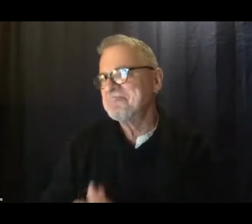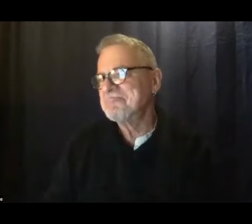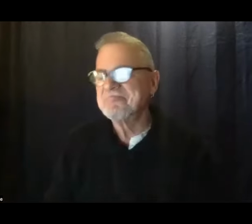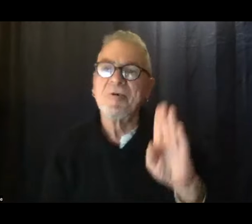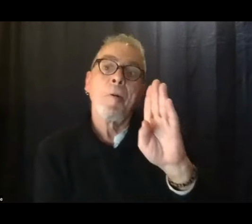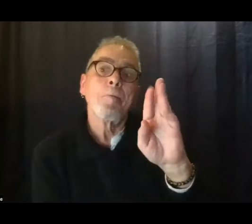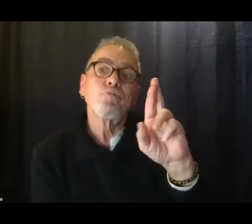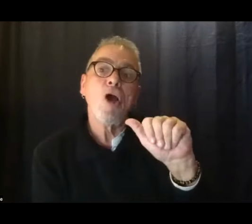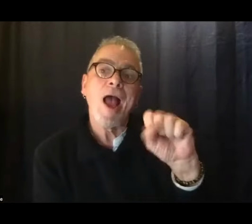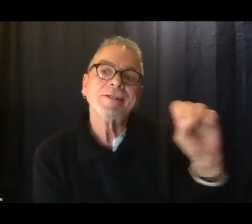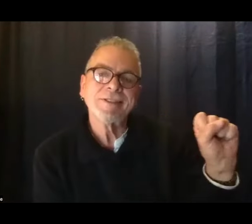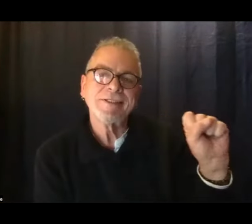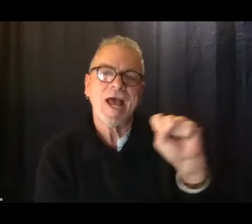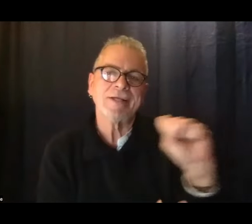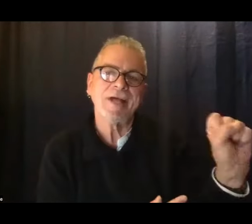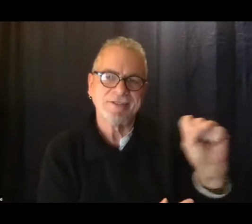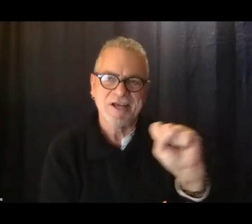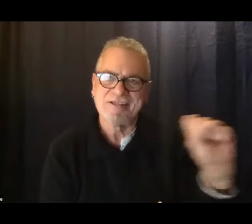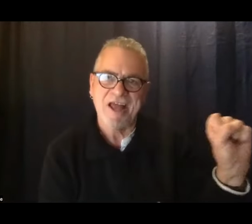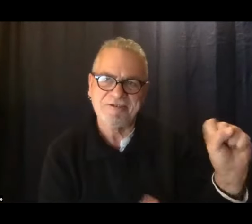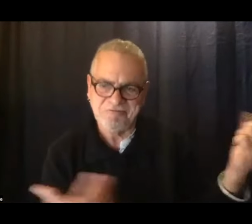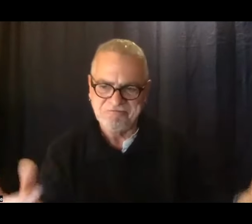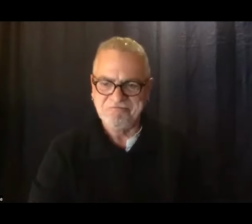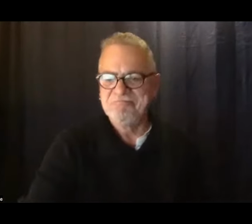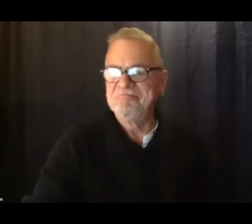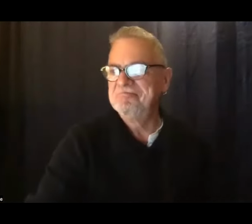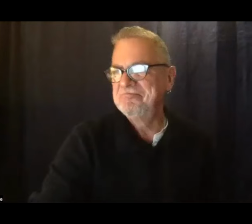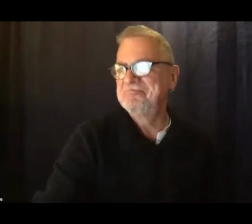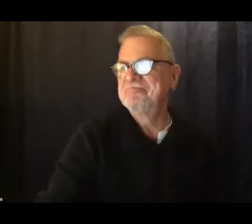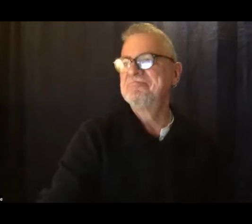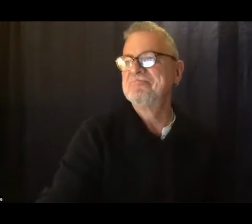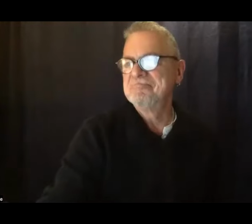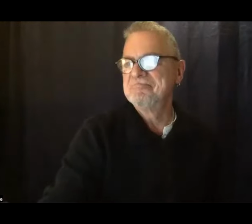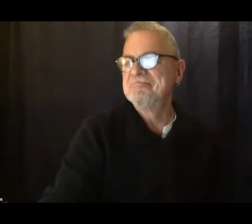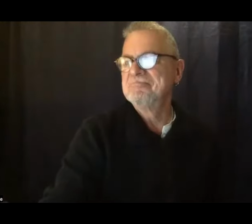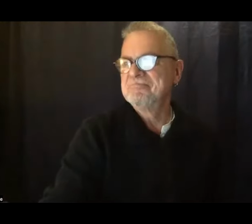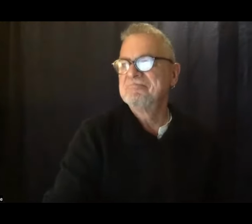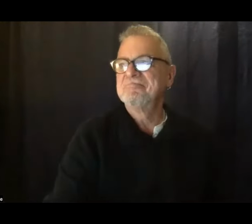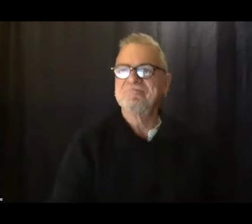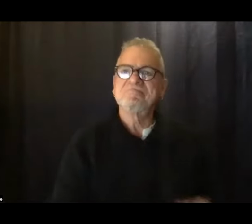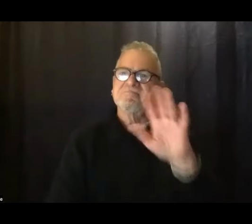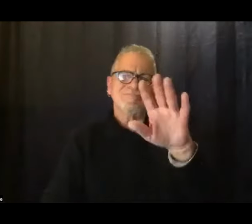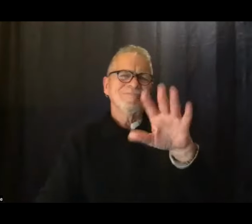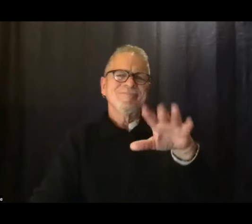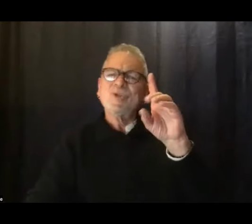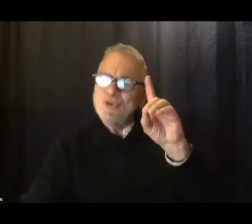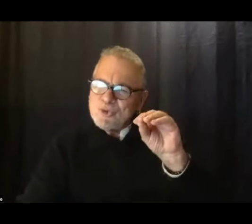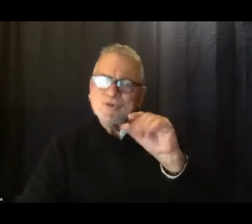And actually broccoli is a good one because you do move it to the side as well. And brass has the slide.